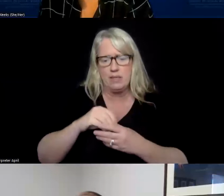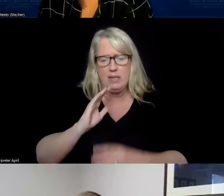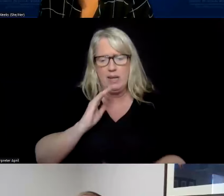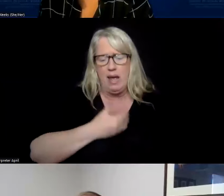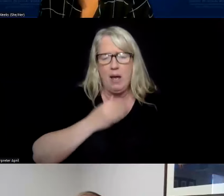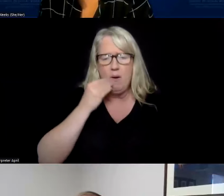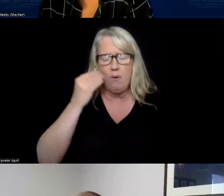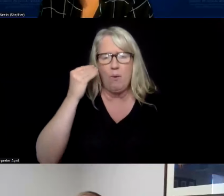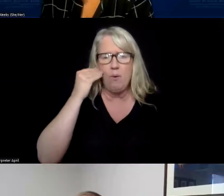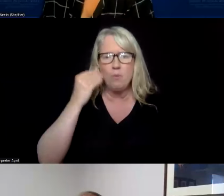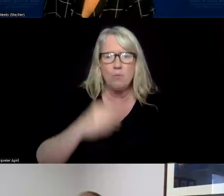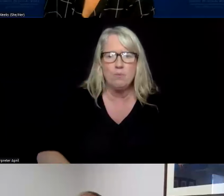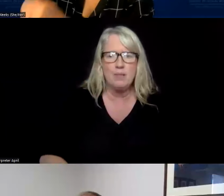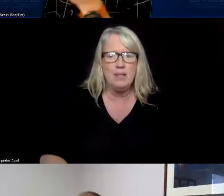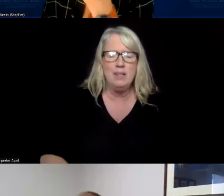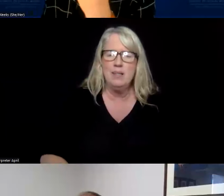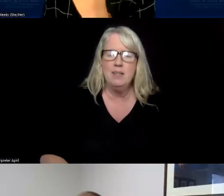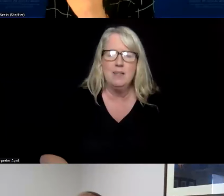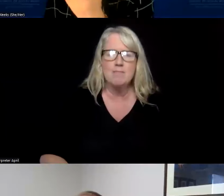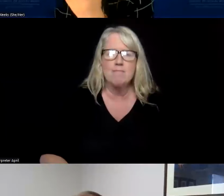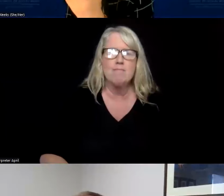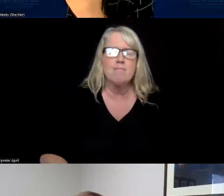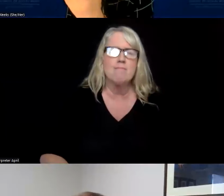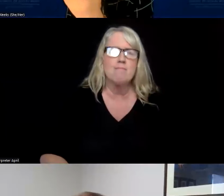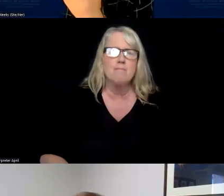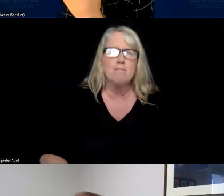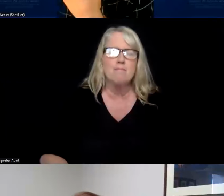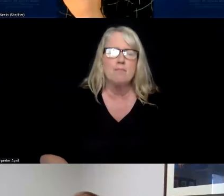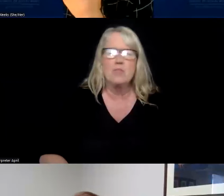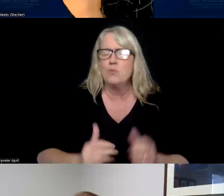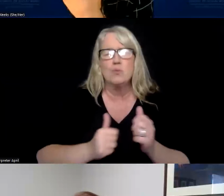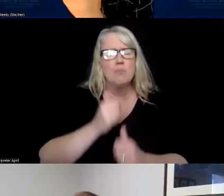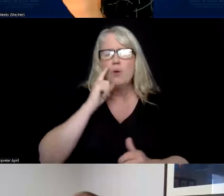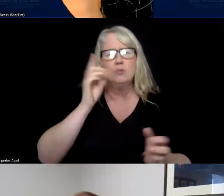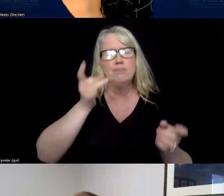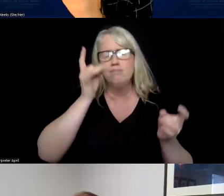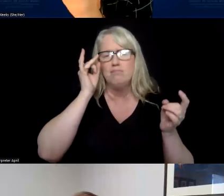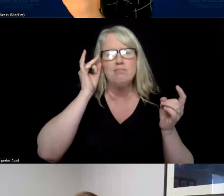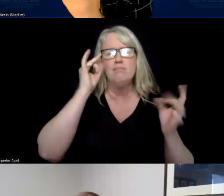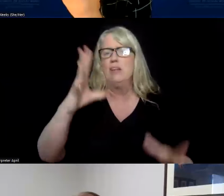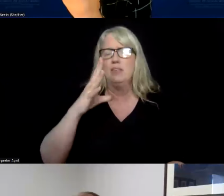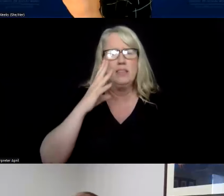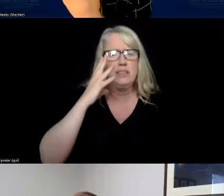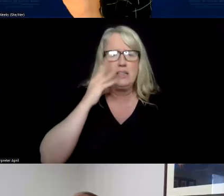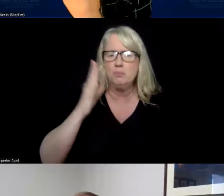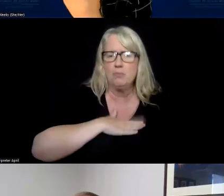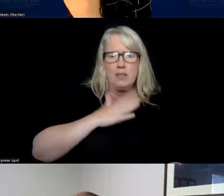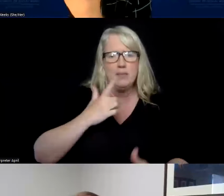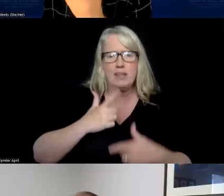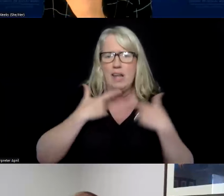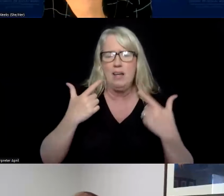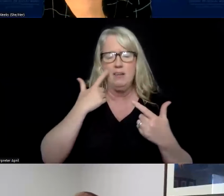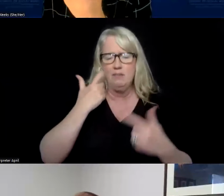you know, it was the most devastating thing I've ever been through. This child had been in our lives for 2